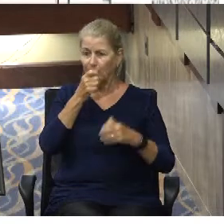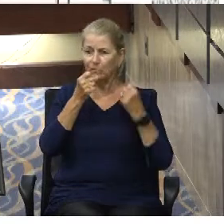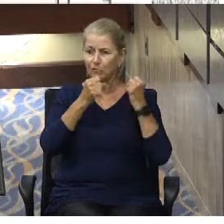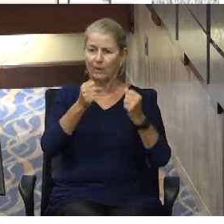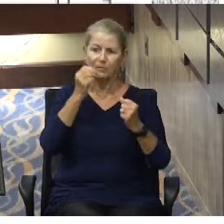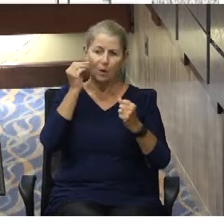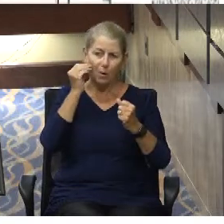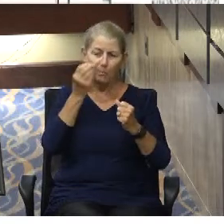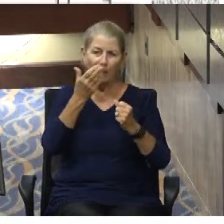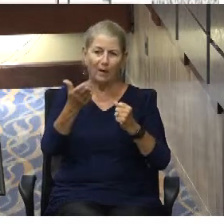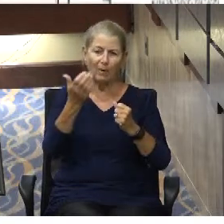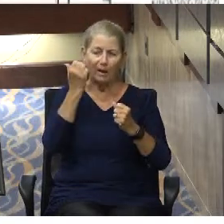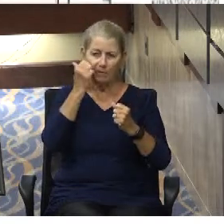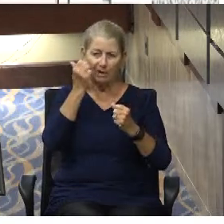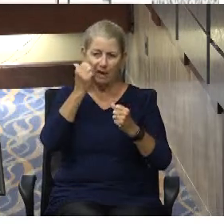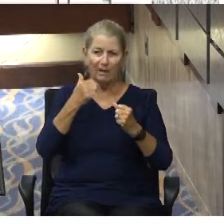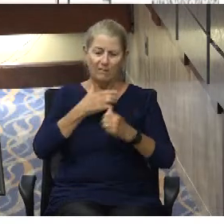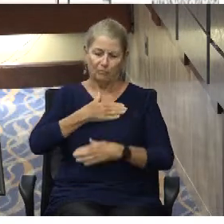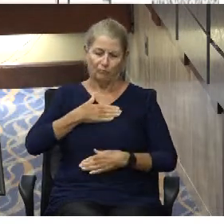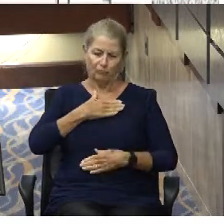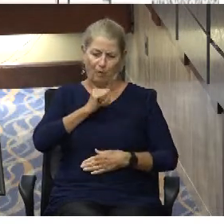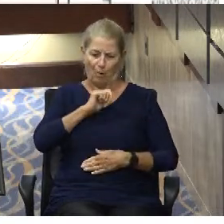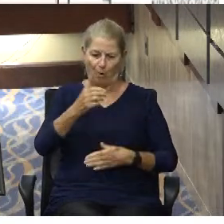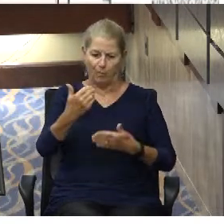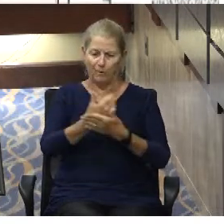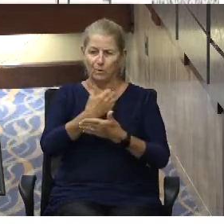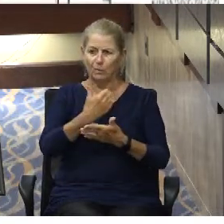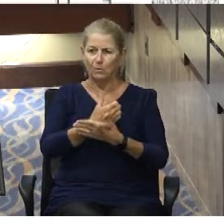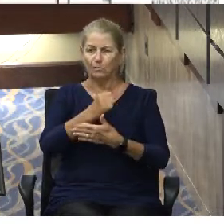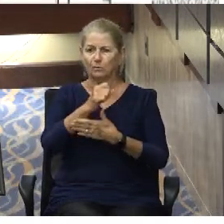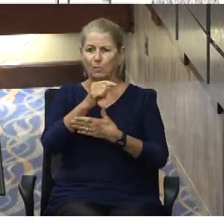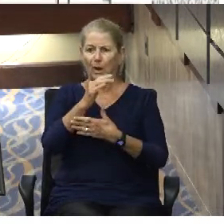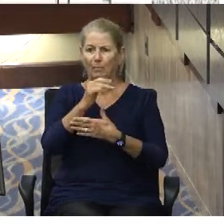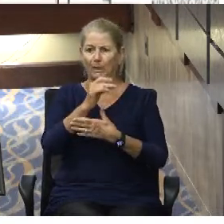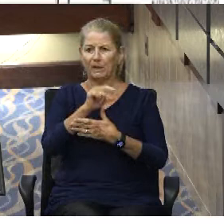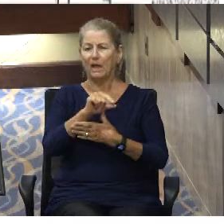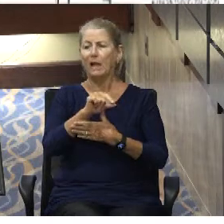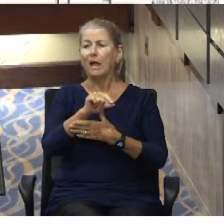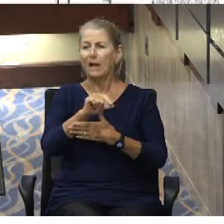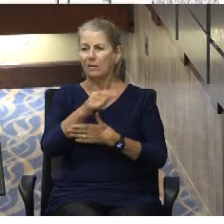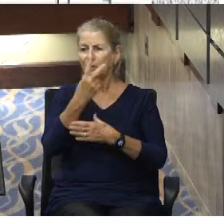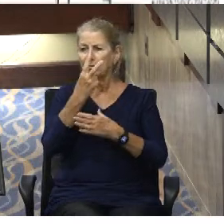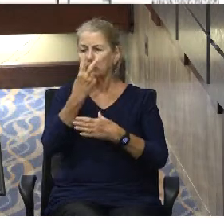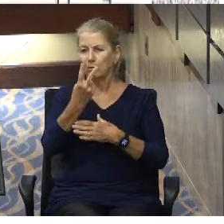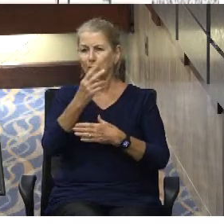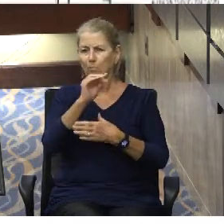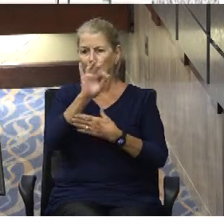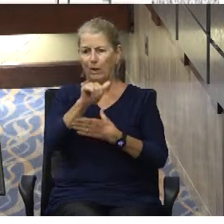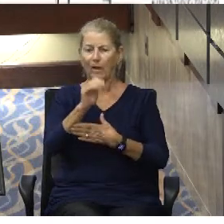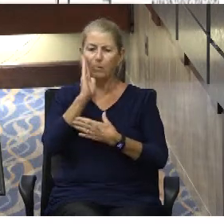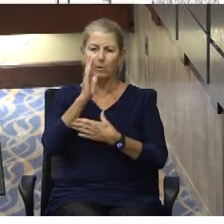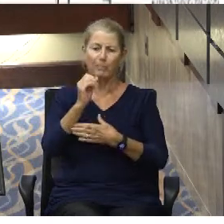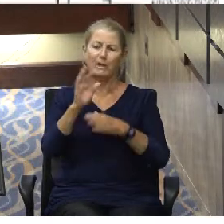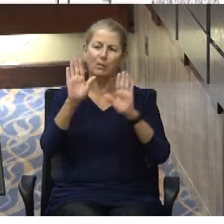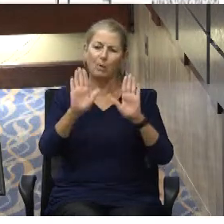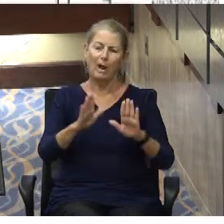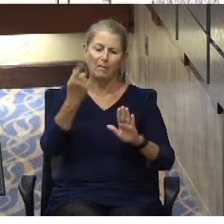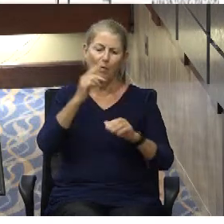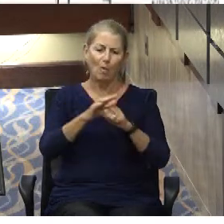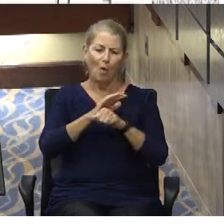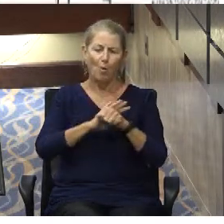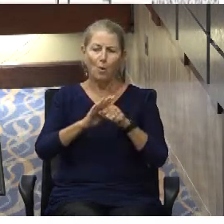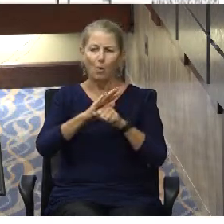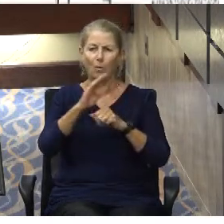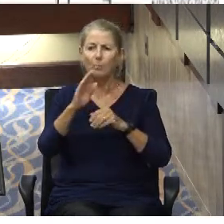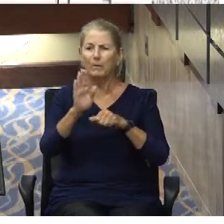I've enjoyed all the new striping and the two-way. I think that'll be great for our local businesses down there. But also,